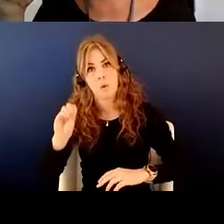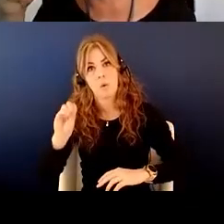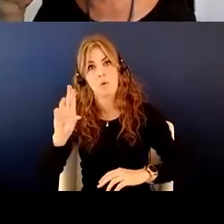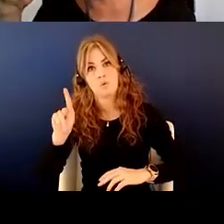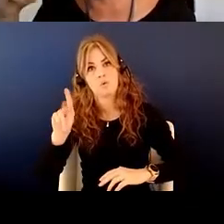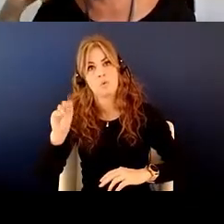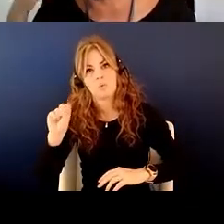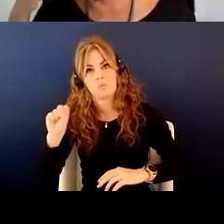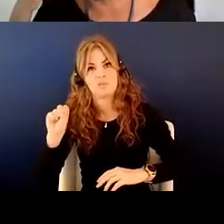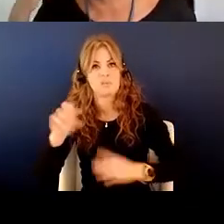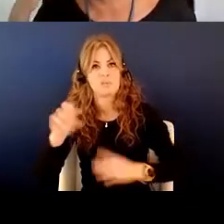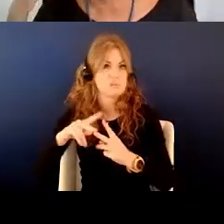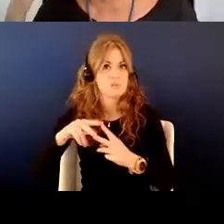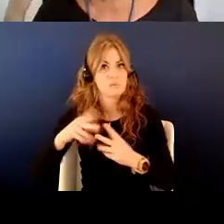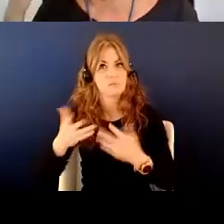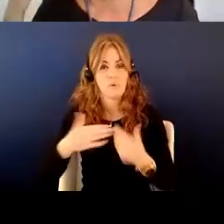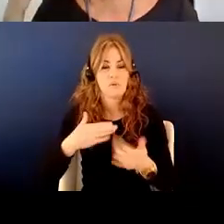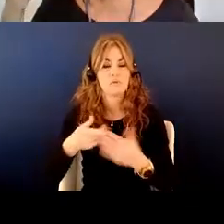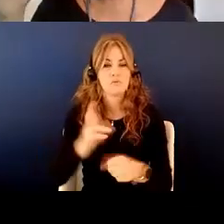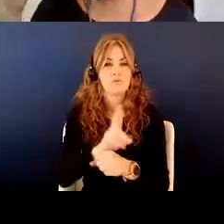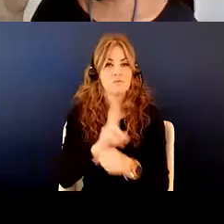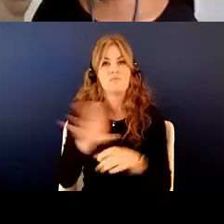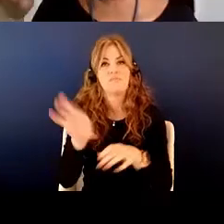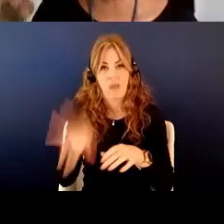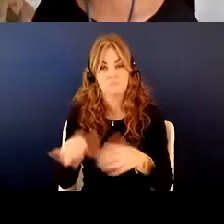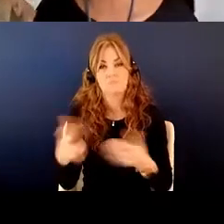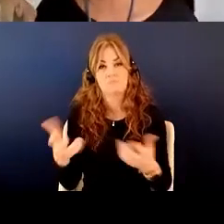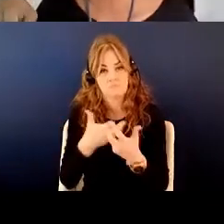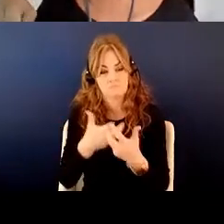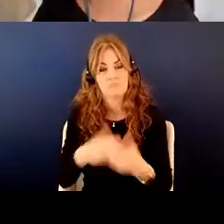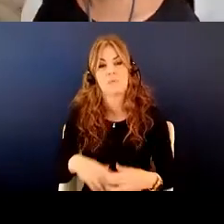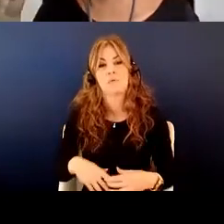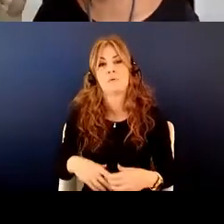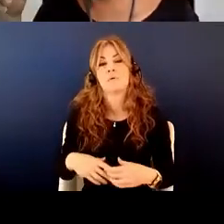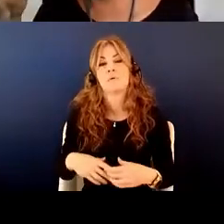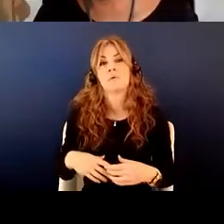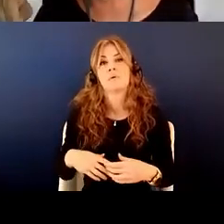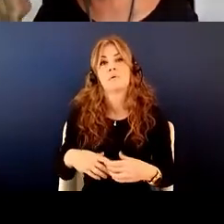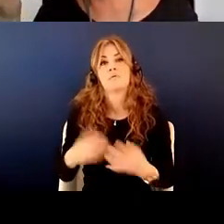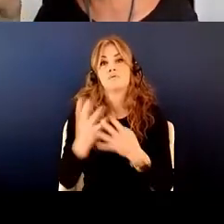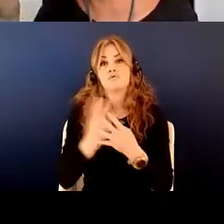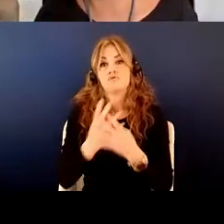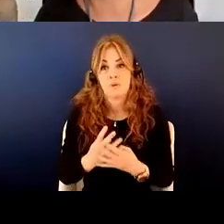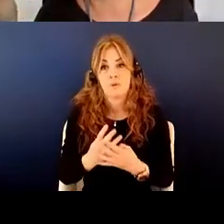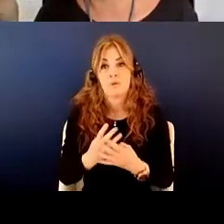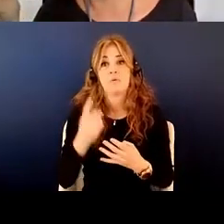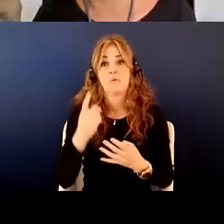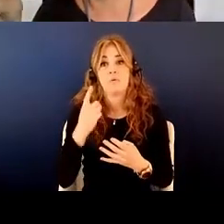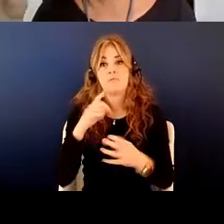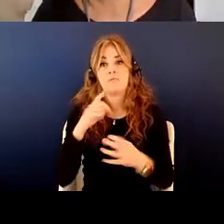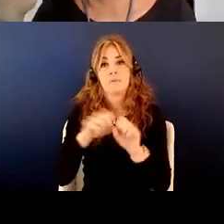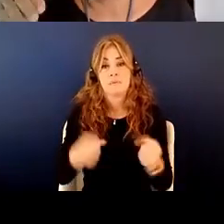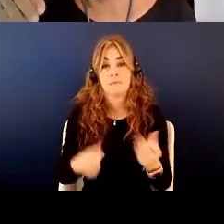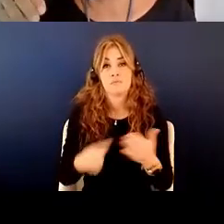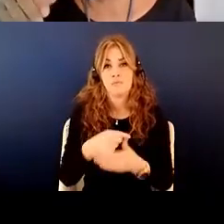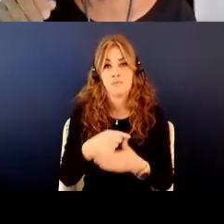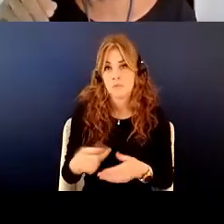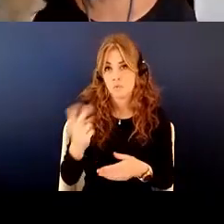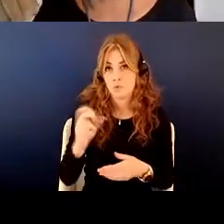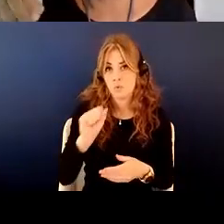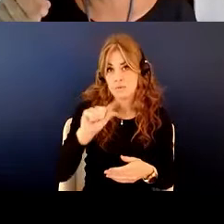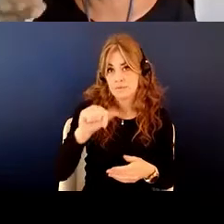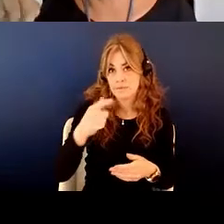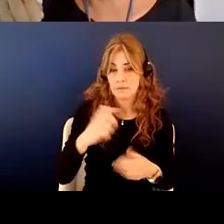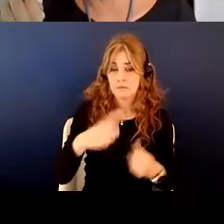about just a few minutes ago. We usually screen for systematic review in 2 stages. The first stage,